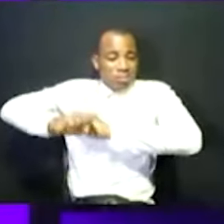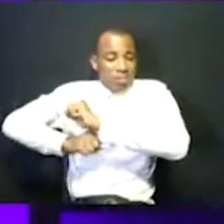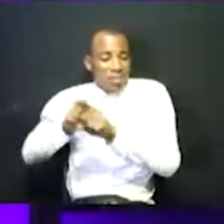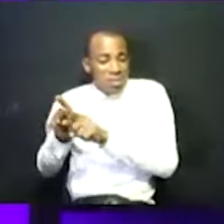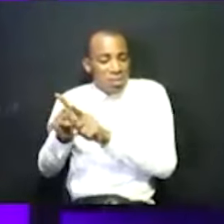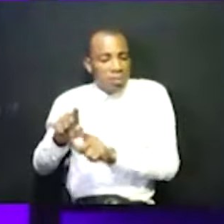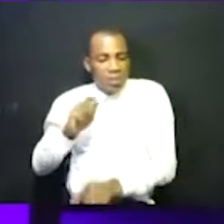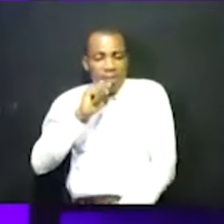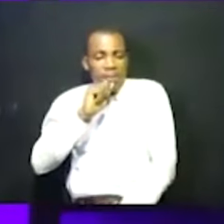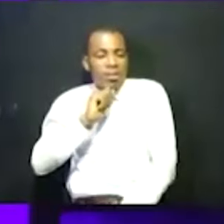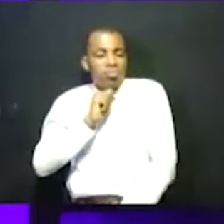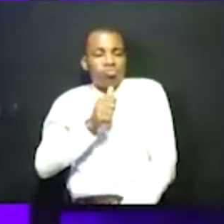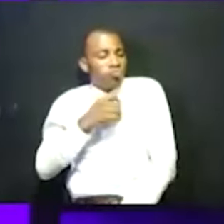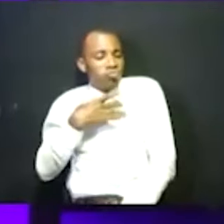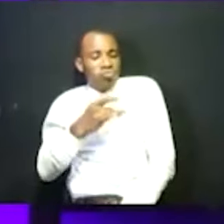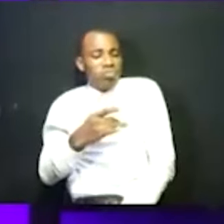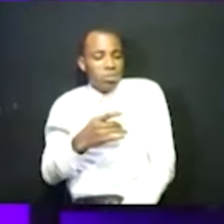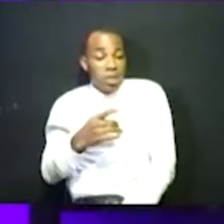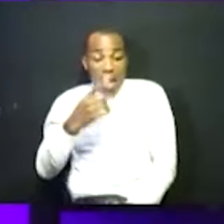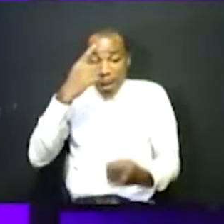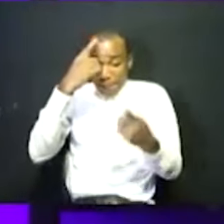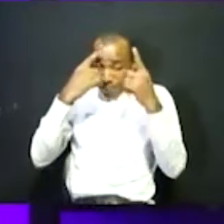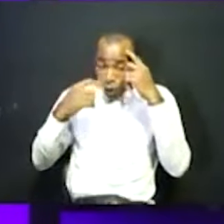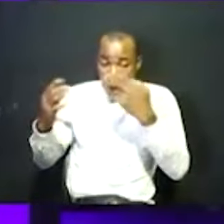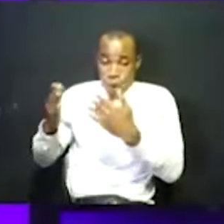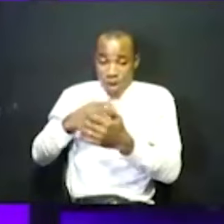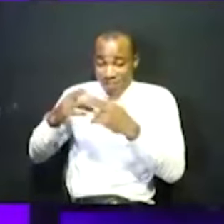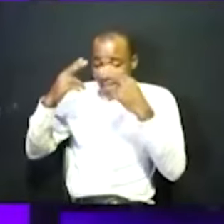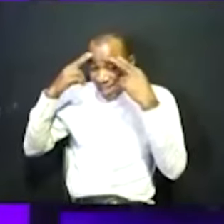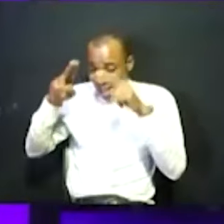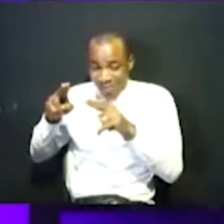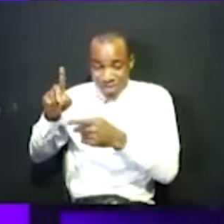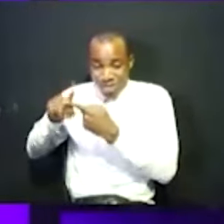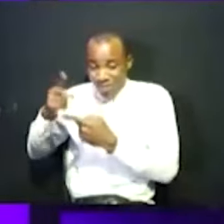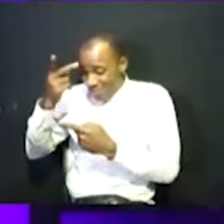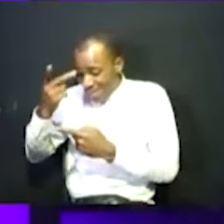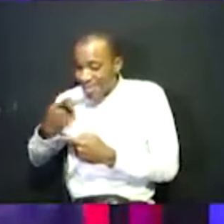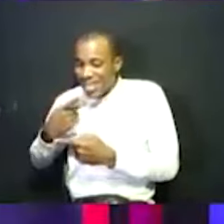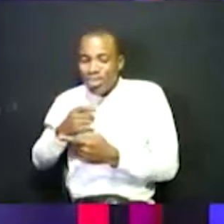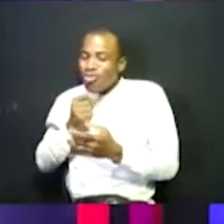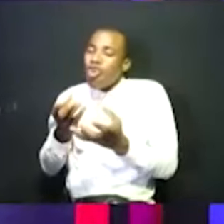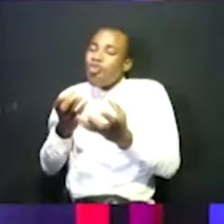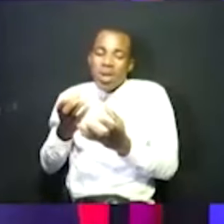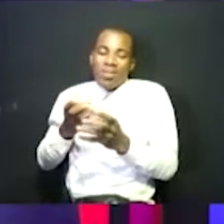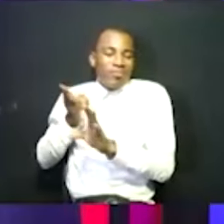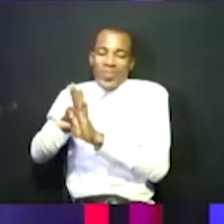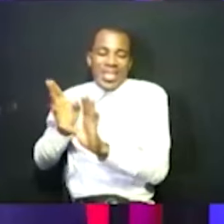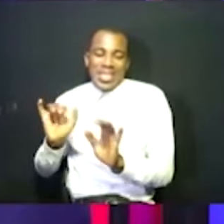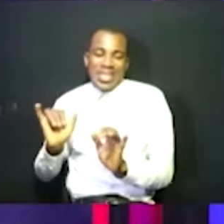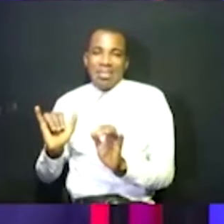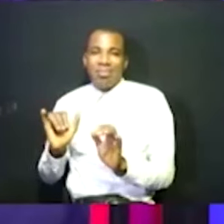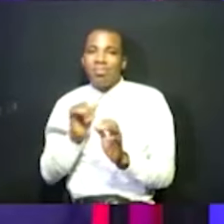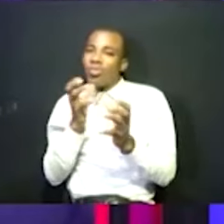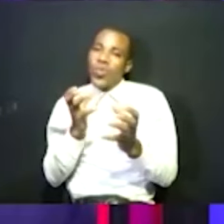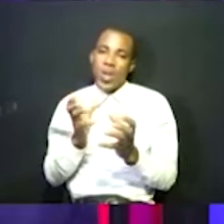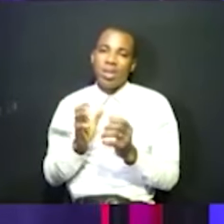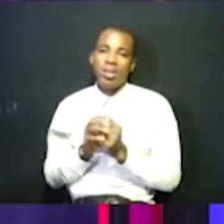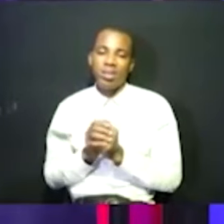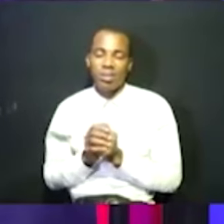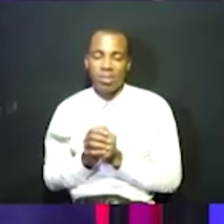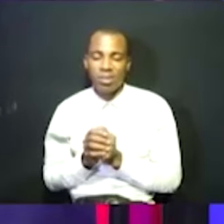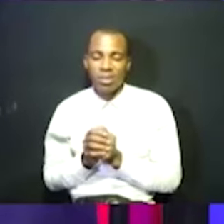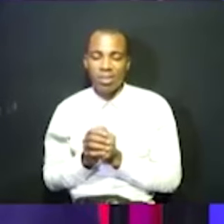bibi ya chile nyan sen suya, e jina, sen ya, ye si adie bi hu e jina ye, eso. Na ne kasa mu no